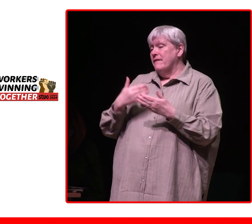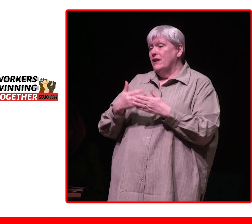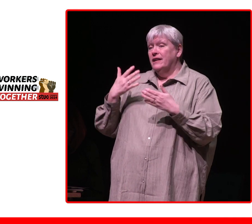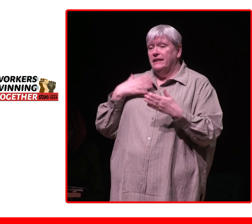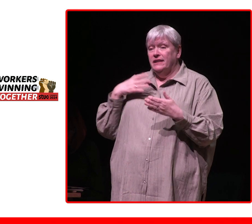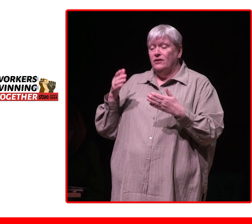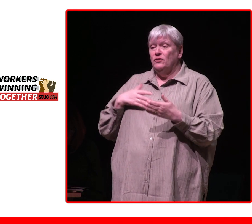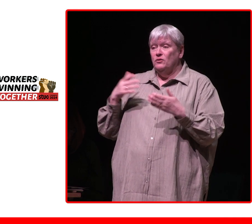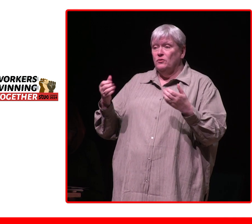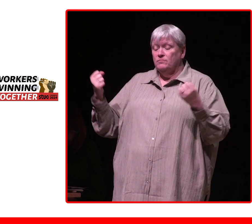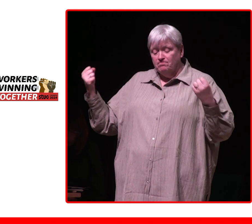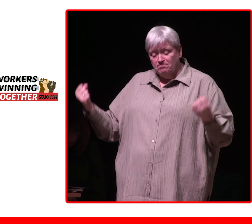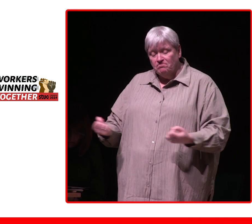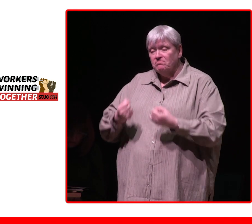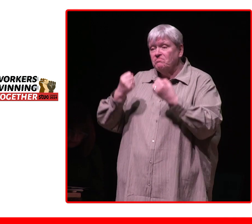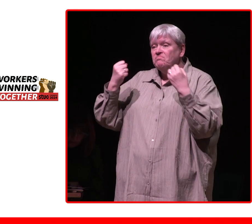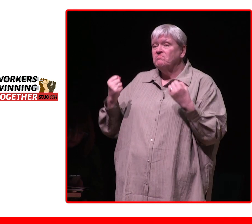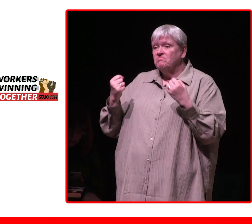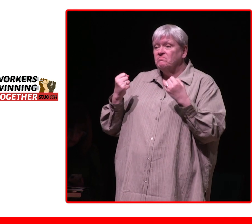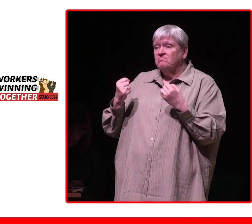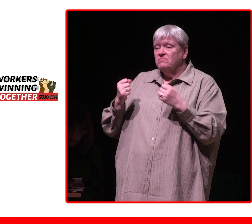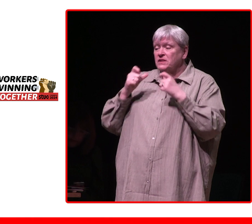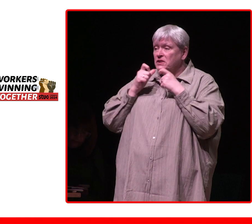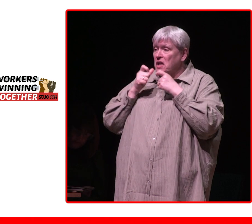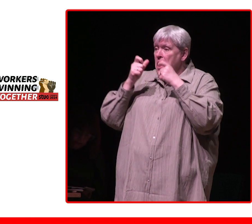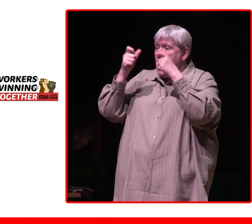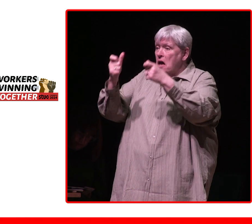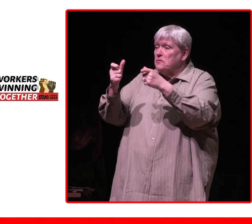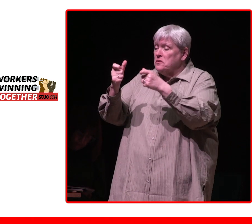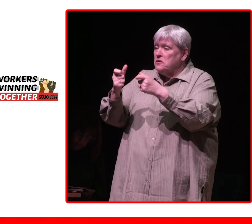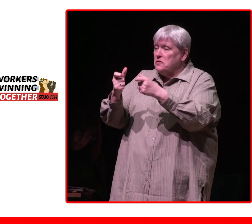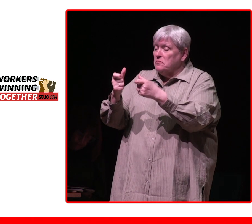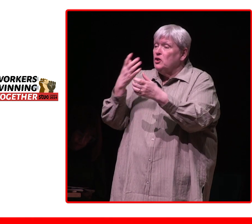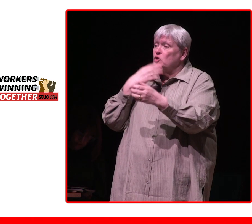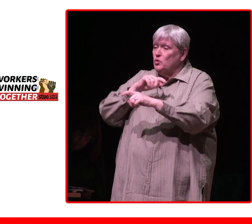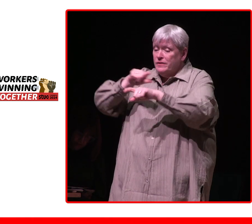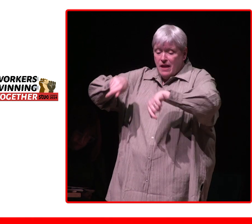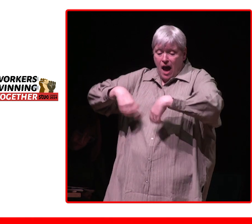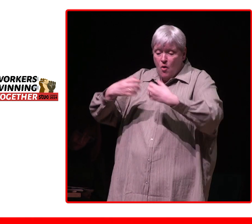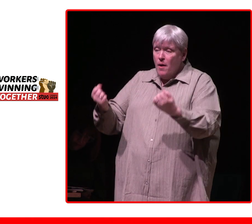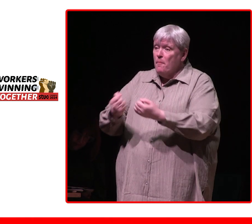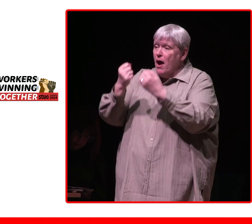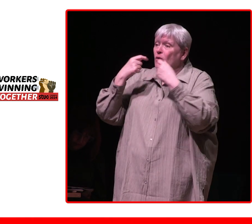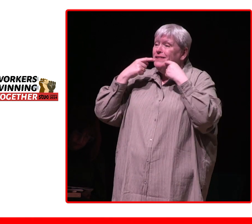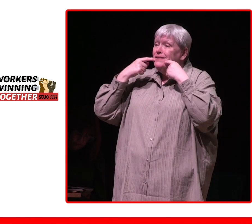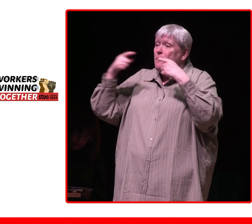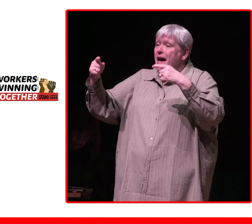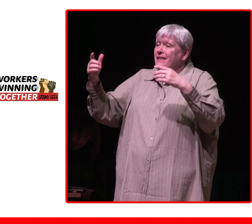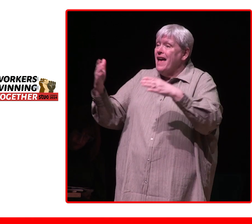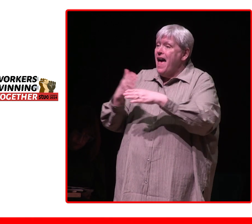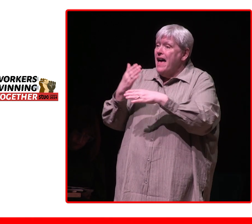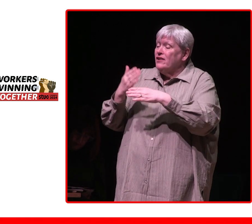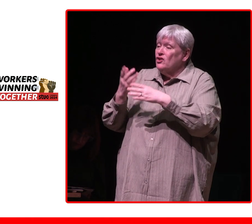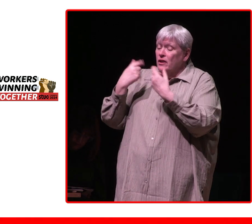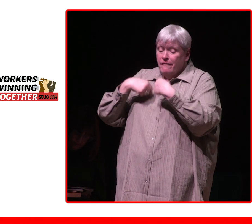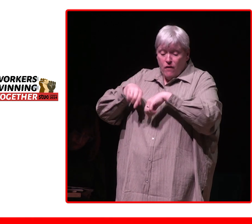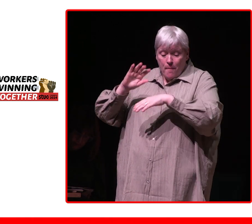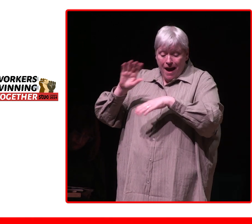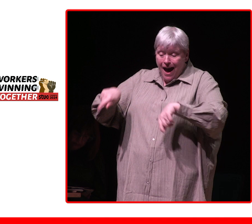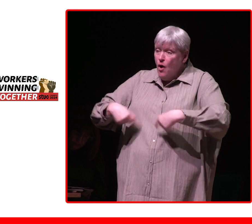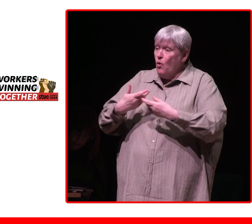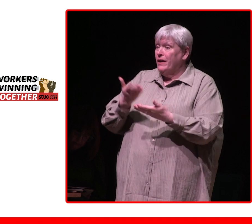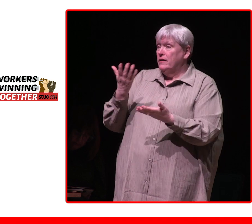our voices. We need to harness our power to demand action from our government, to demand action